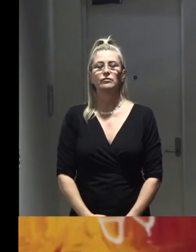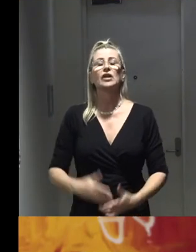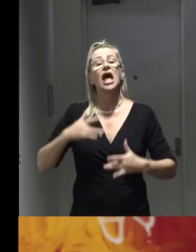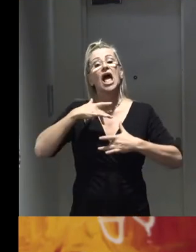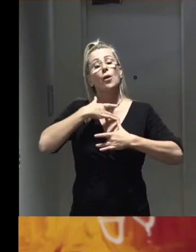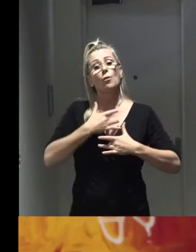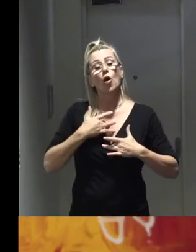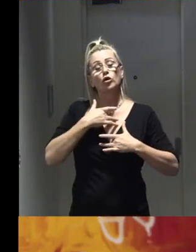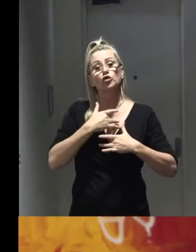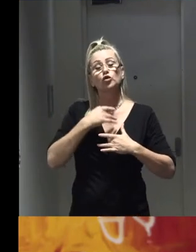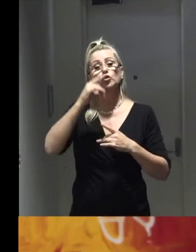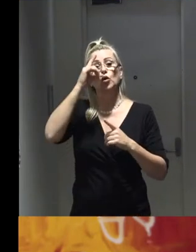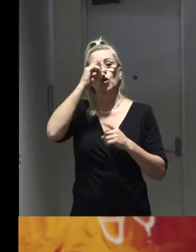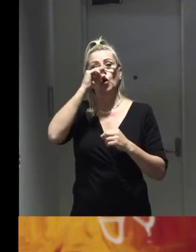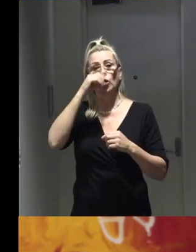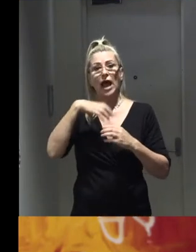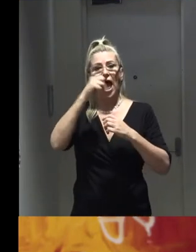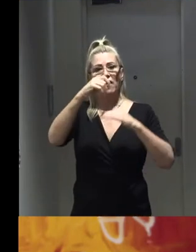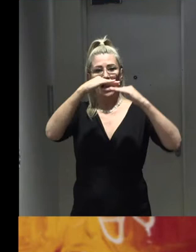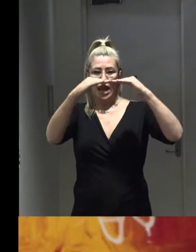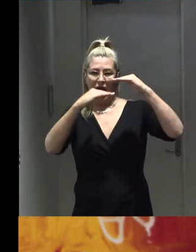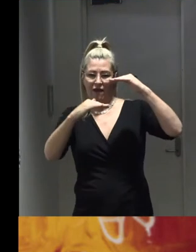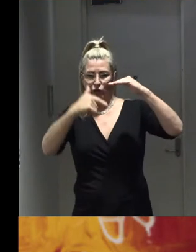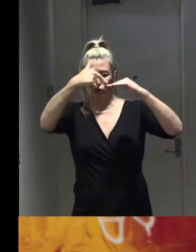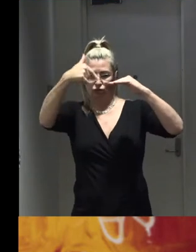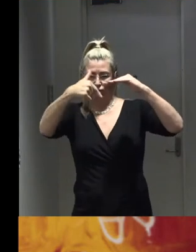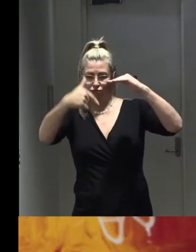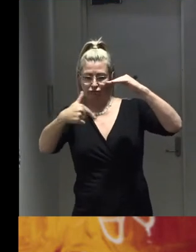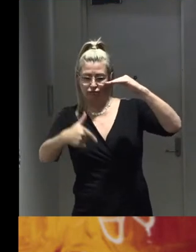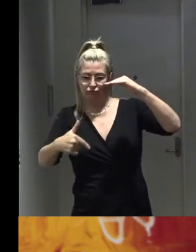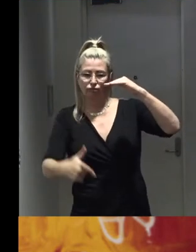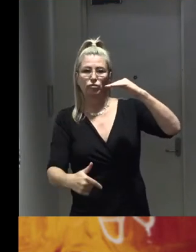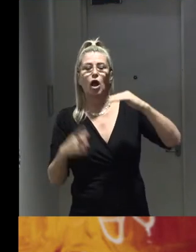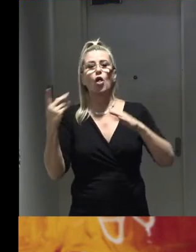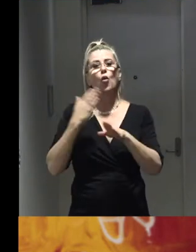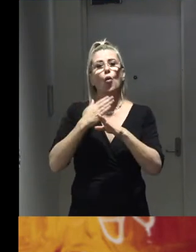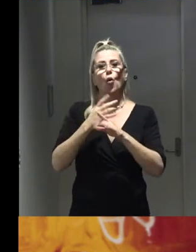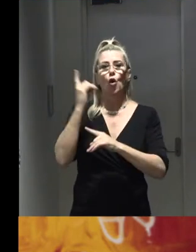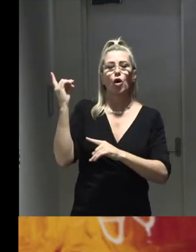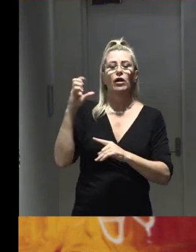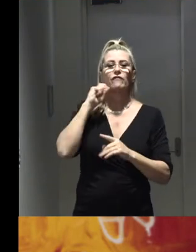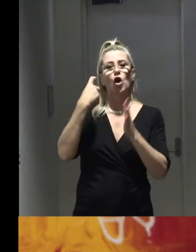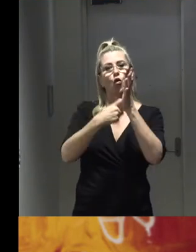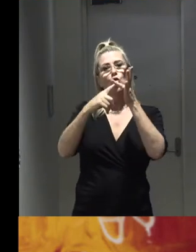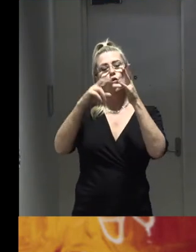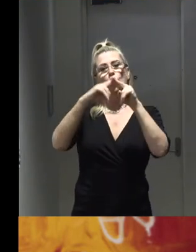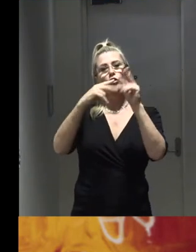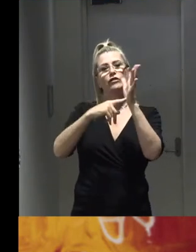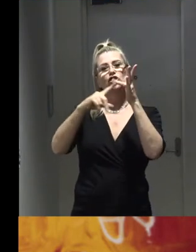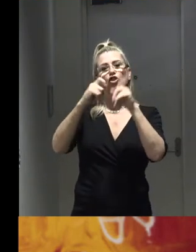Emotions may also be layered in depth and meaning. The work by Moritz Müller, titled Rooftops in the